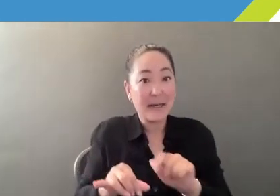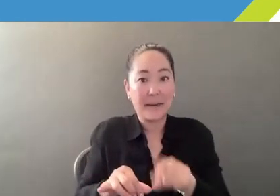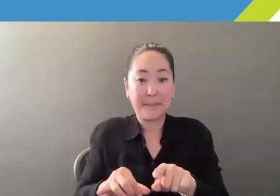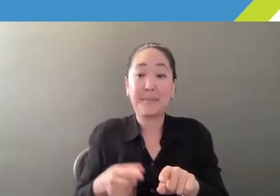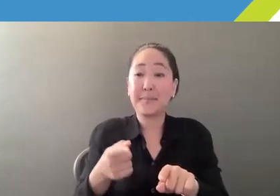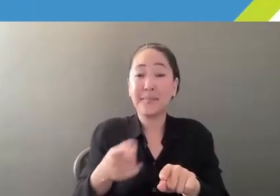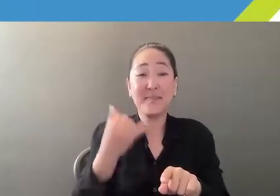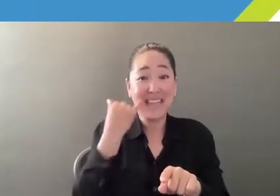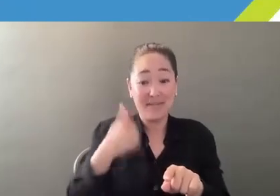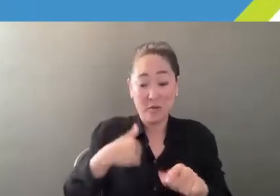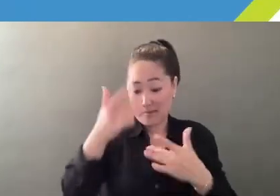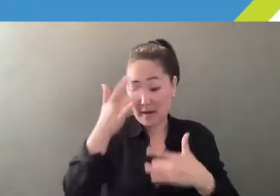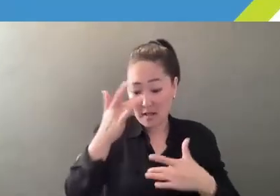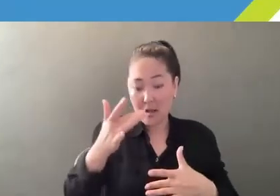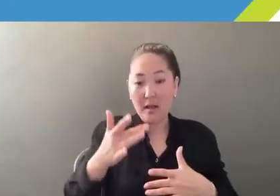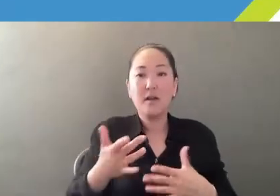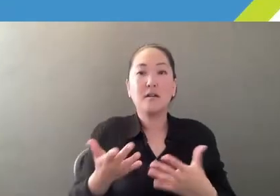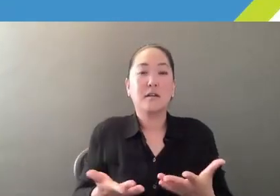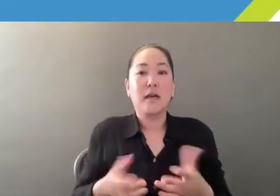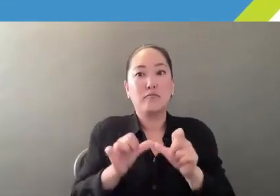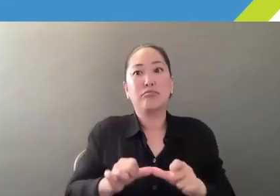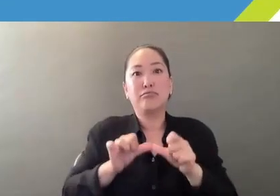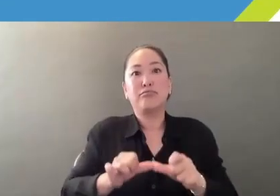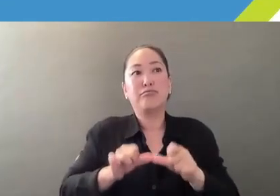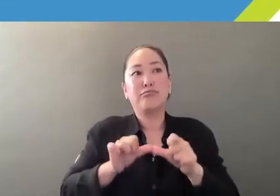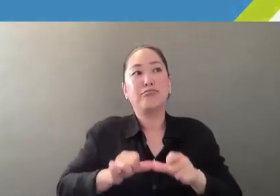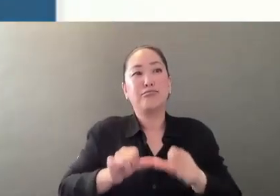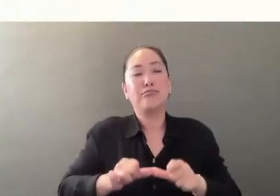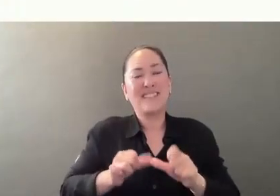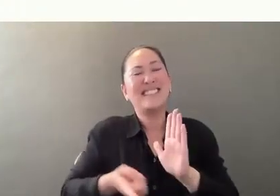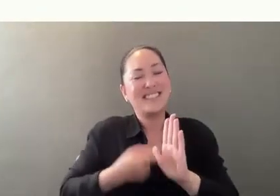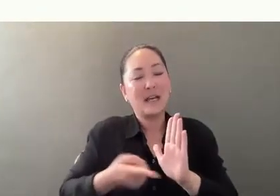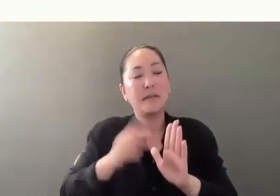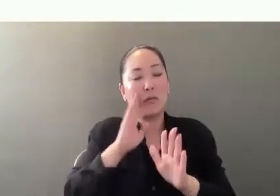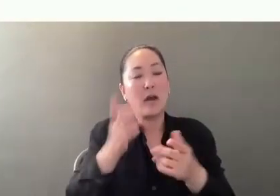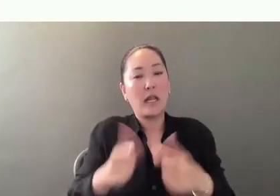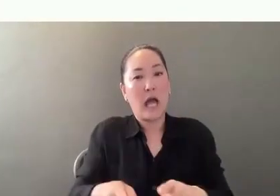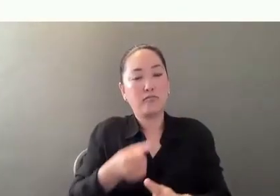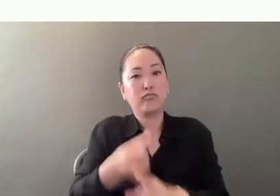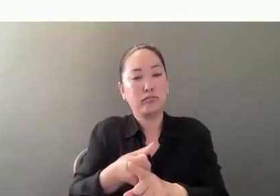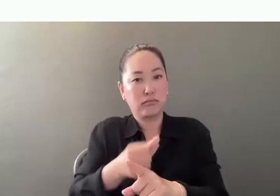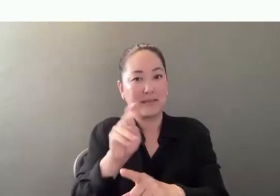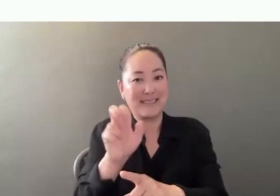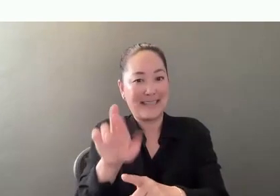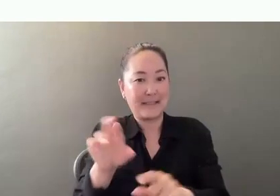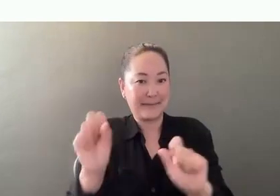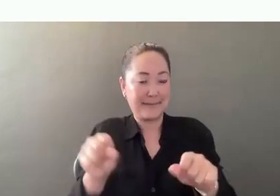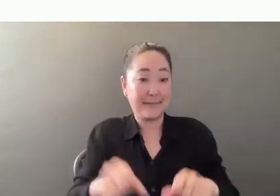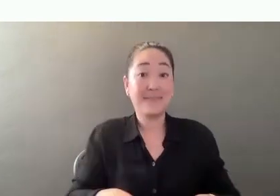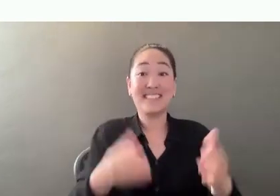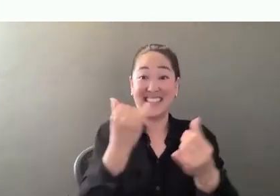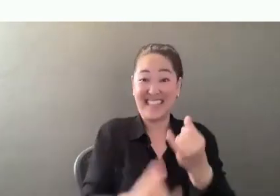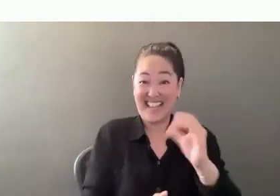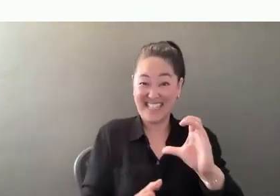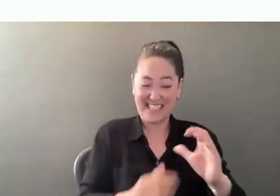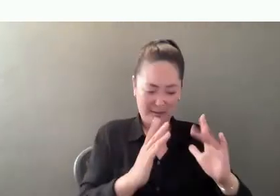decades, that's what the body does sometimes. And then finally, cure. That's what we want. That's why we want